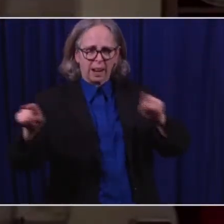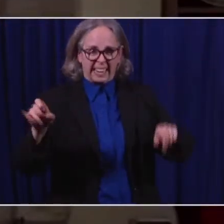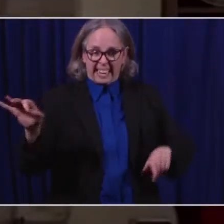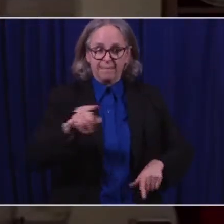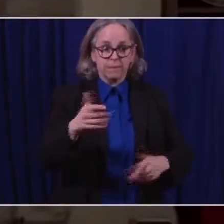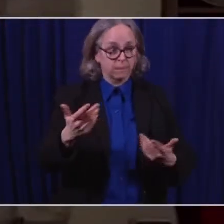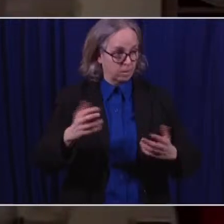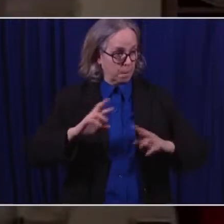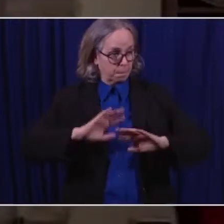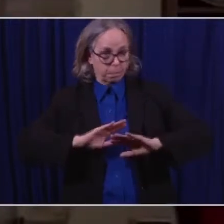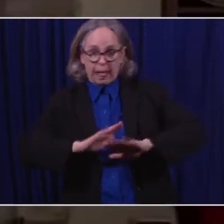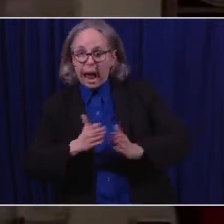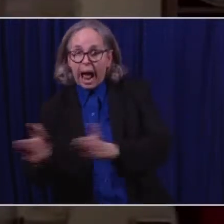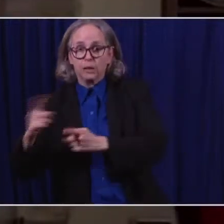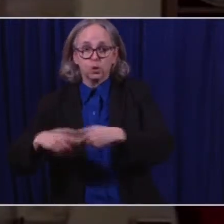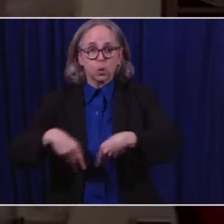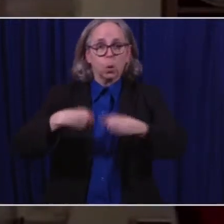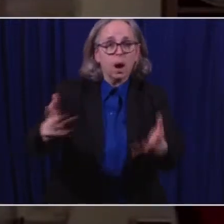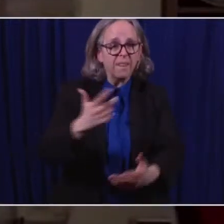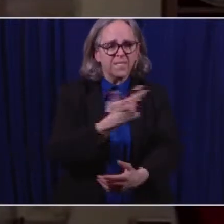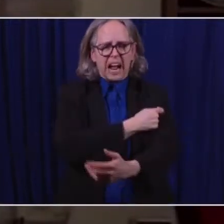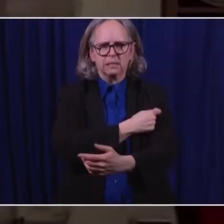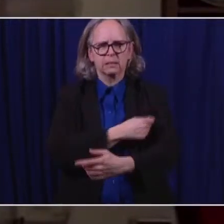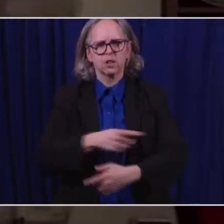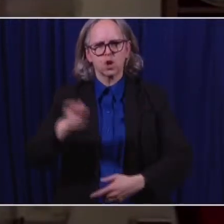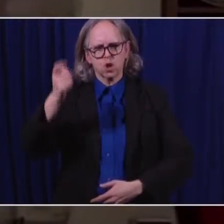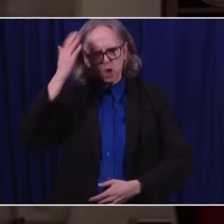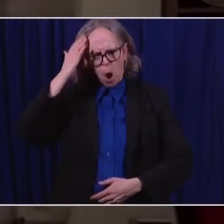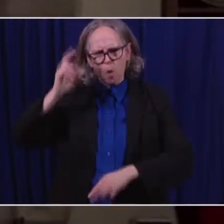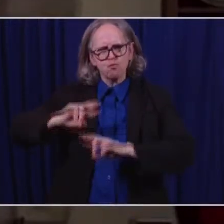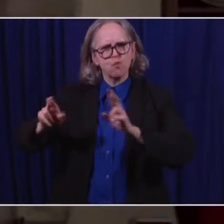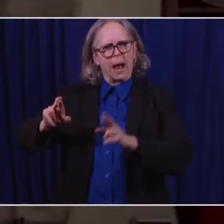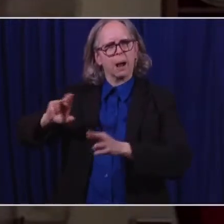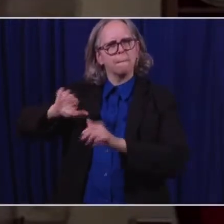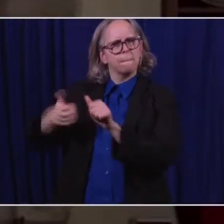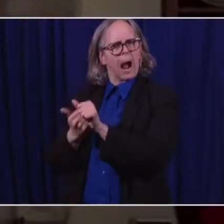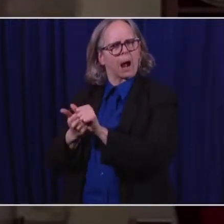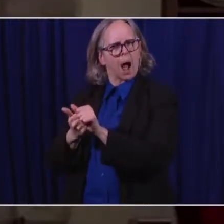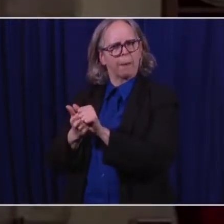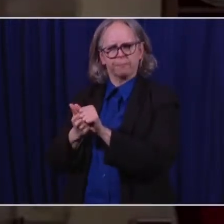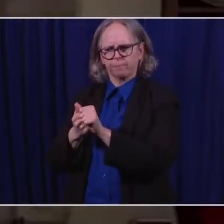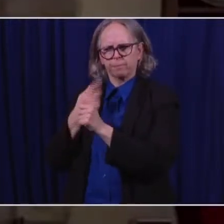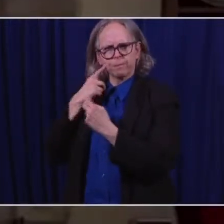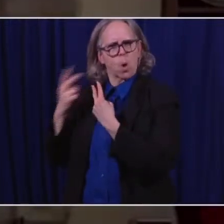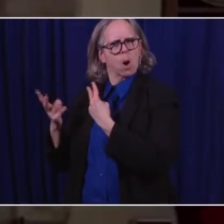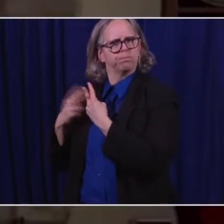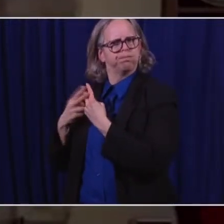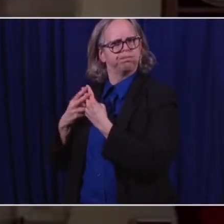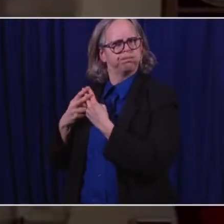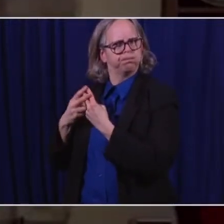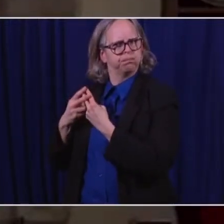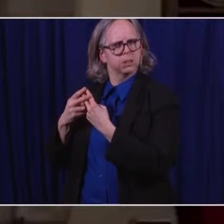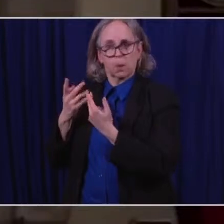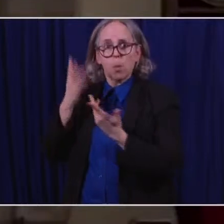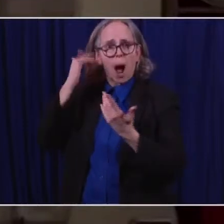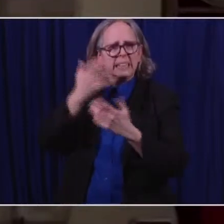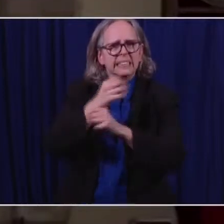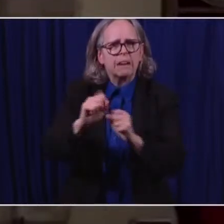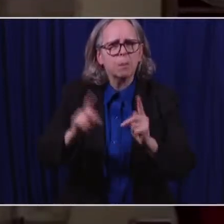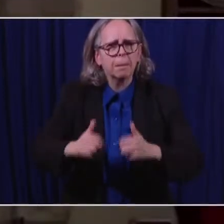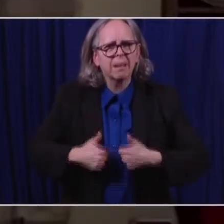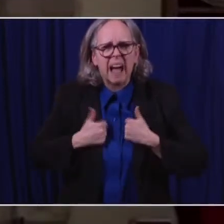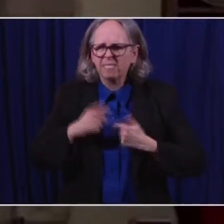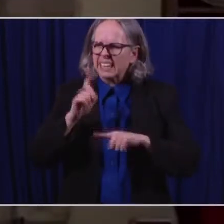understands how precious they are and that they are lifesavers, and we cannot waste one